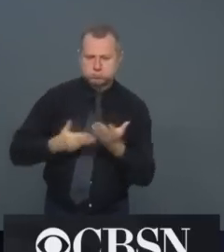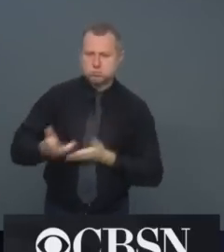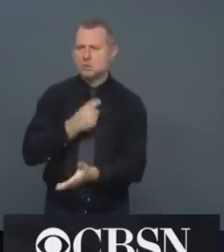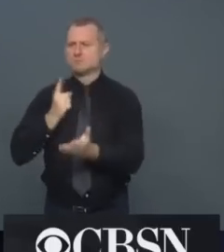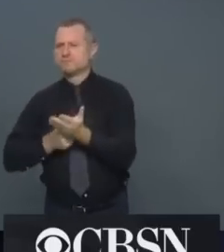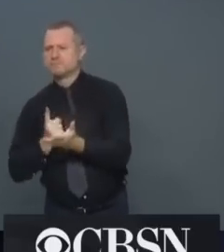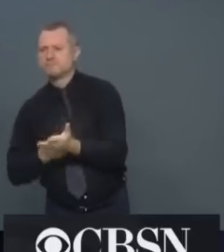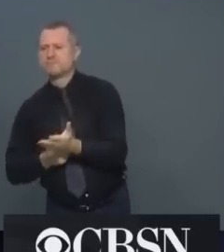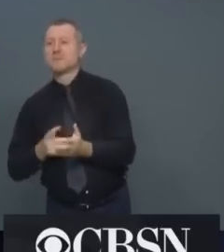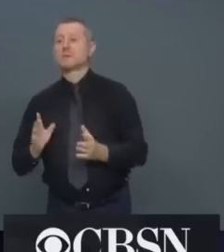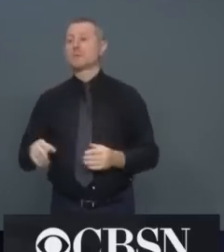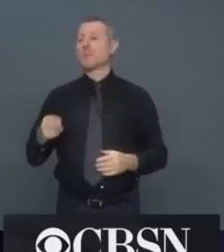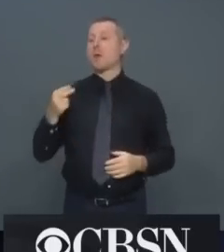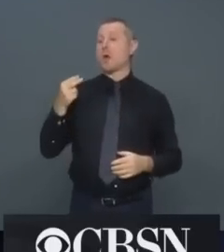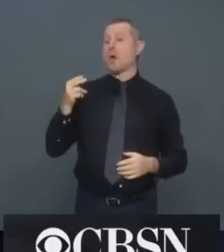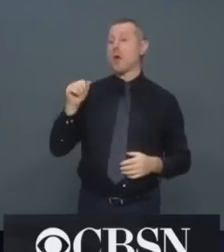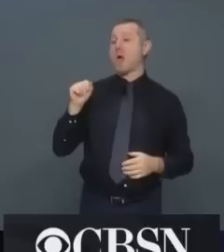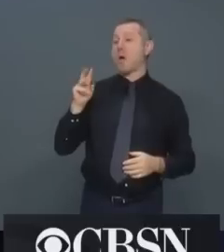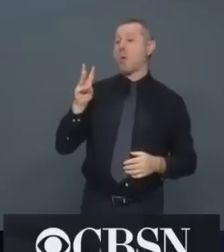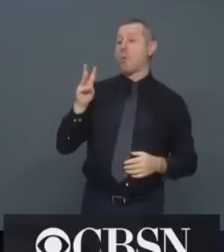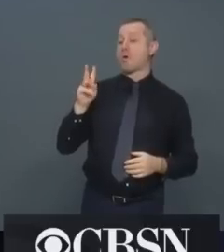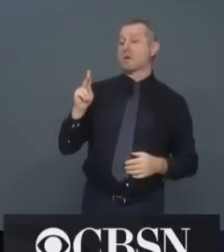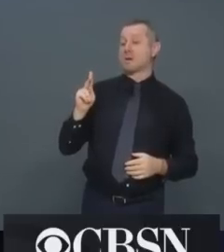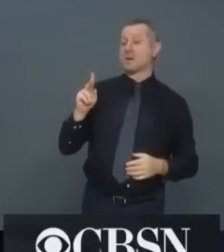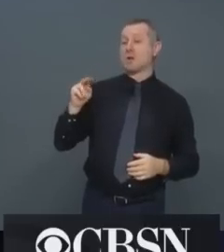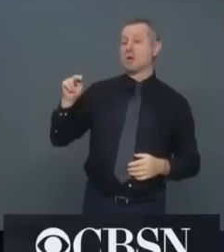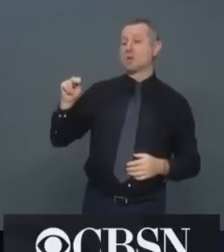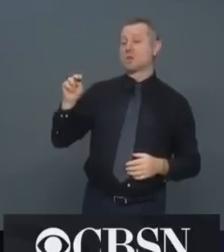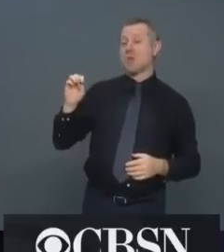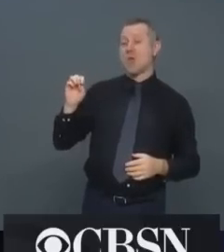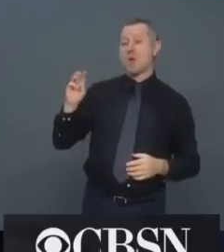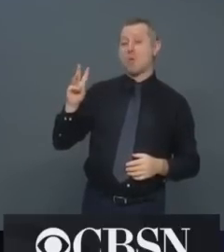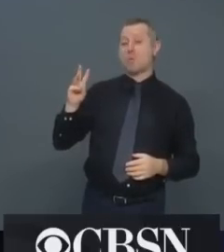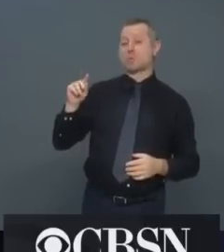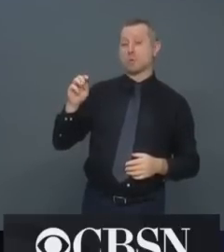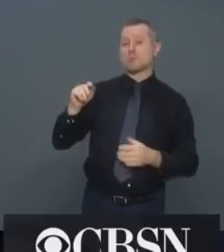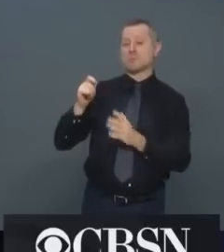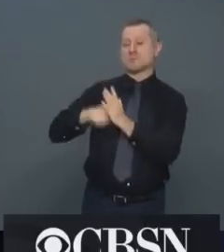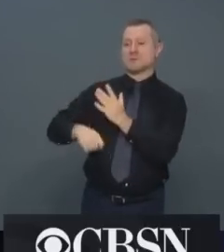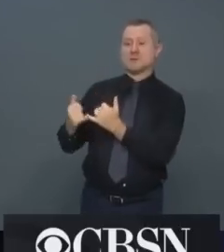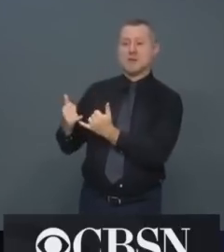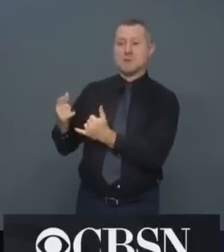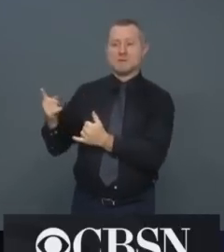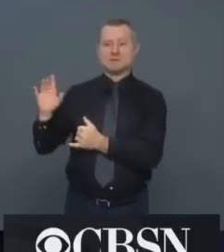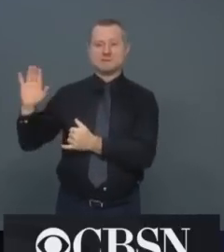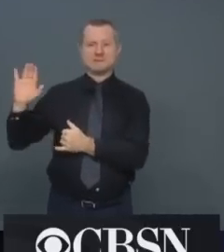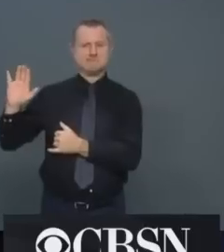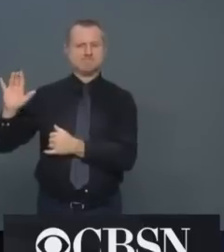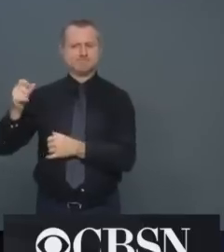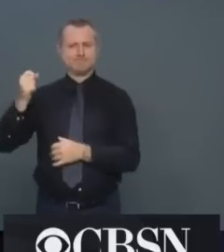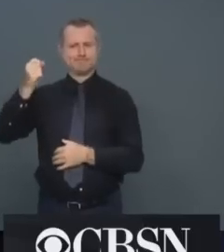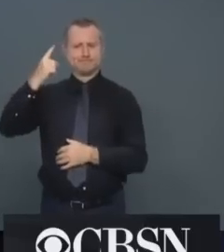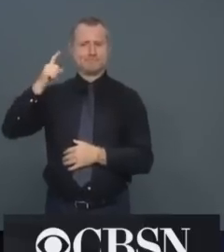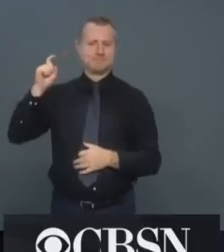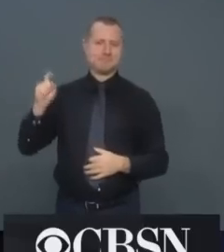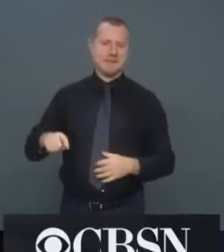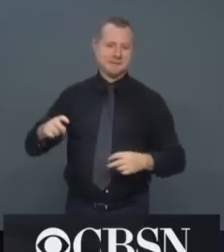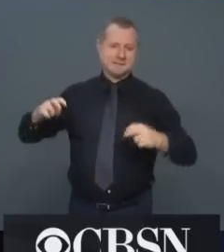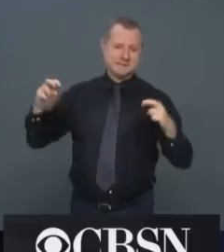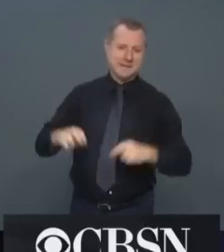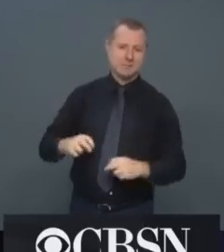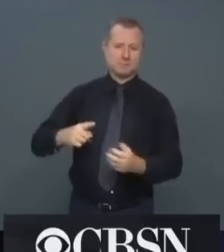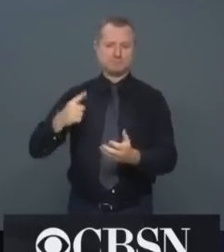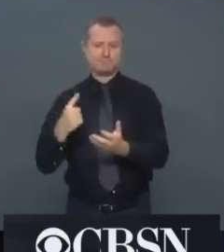says he understands we need a path forward. Let's sit down and start to talk. In the